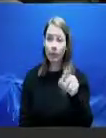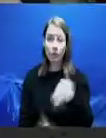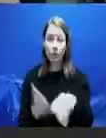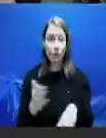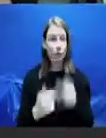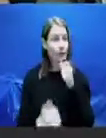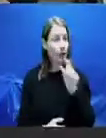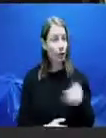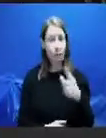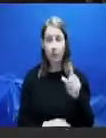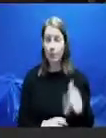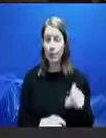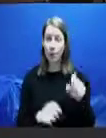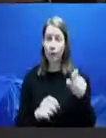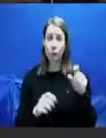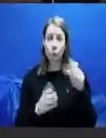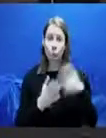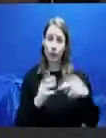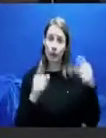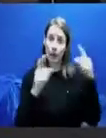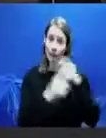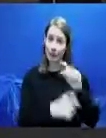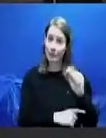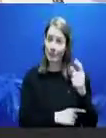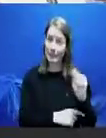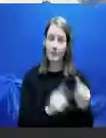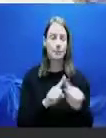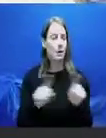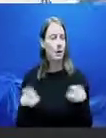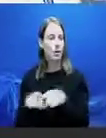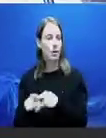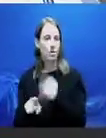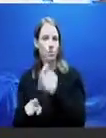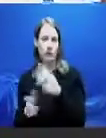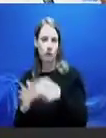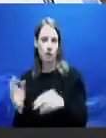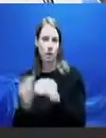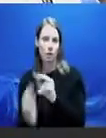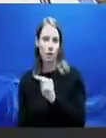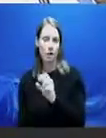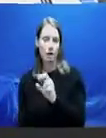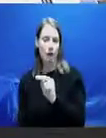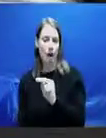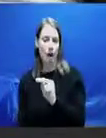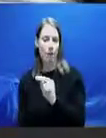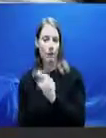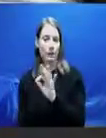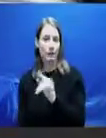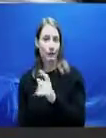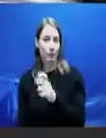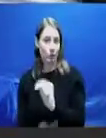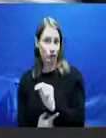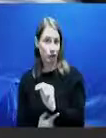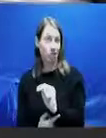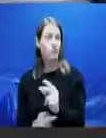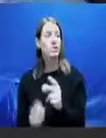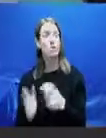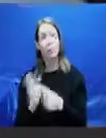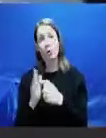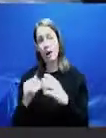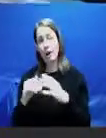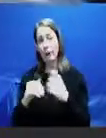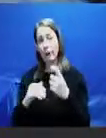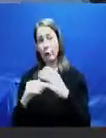for literature, the other for informational text, which should account for just over half the reading by 8th grade. John King is the New York